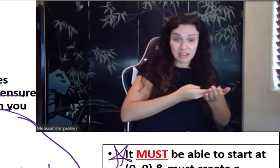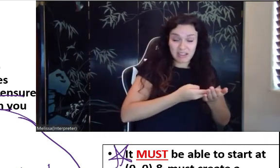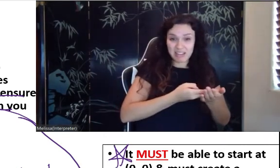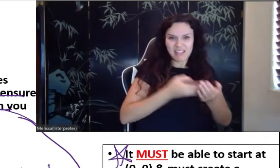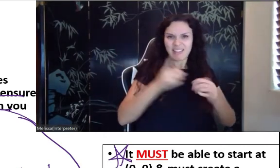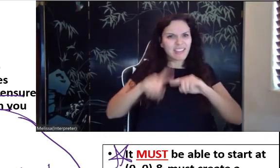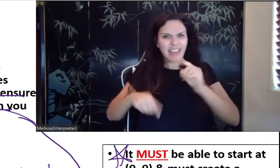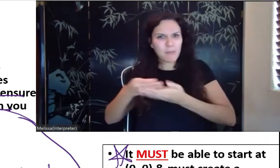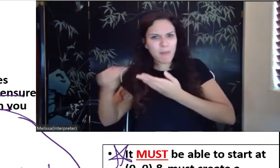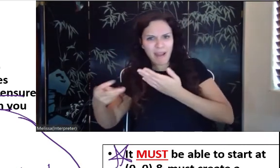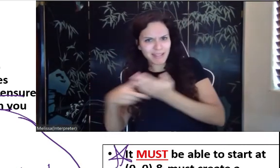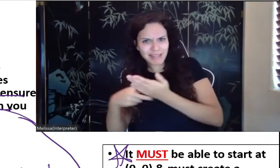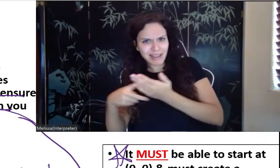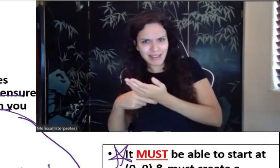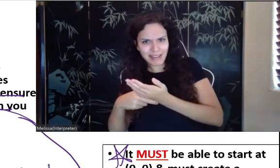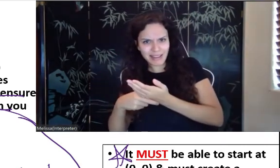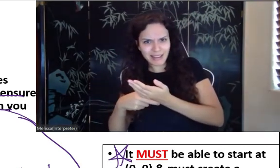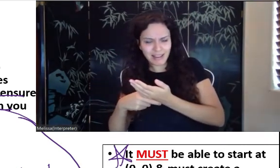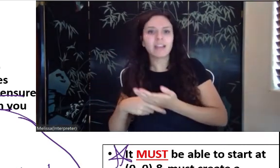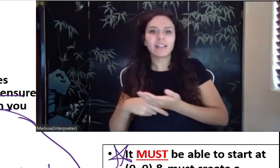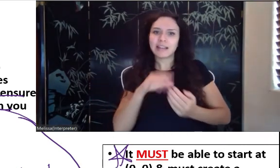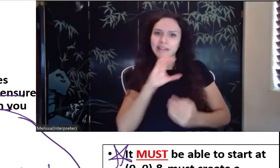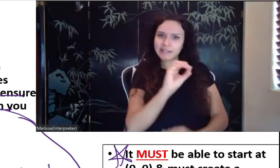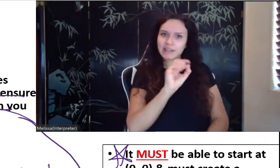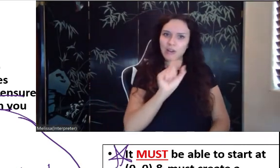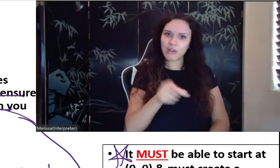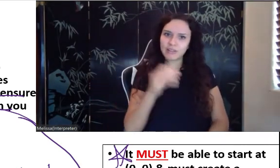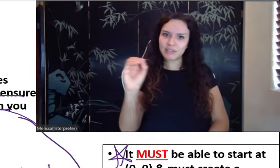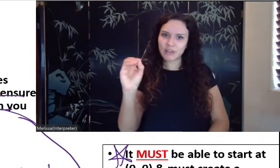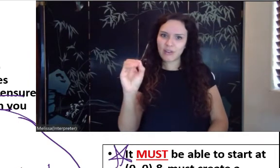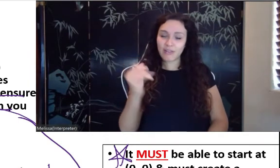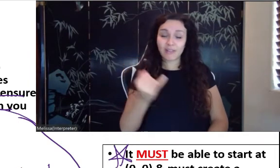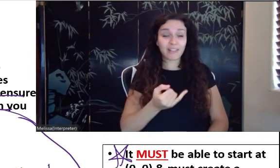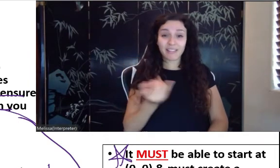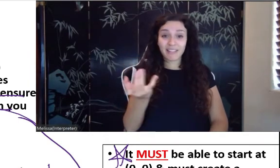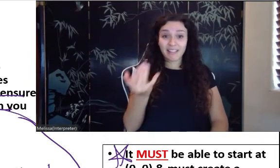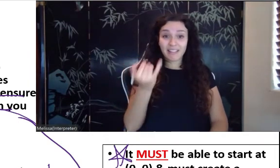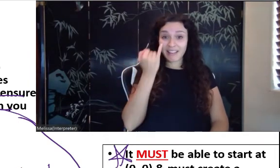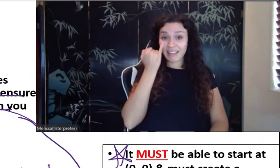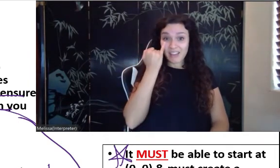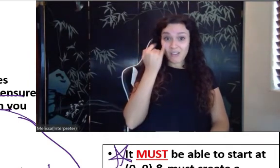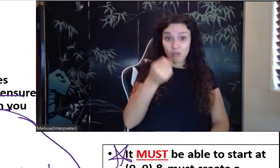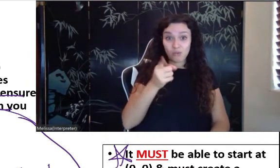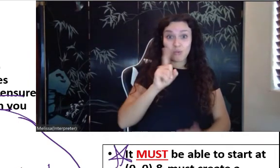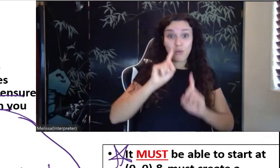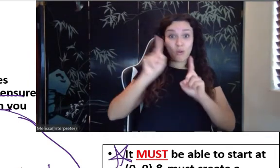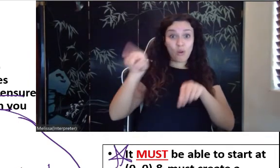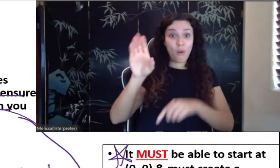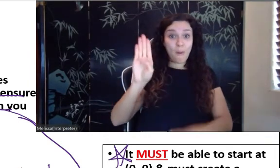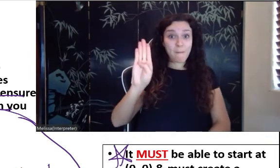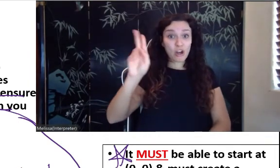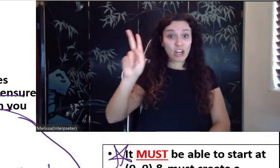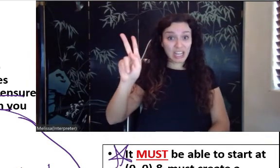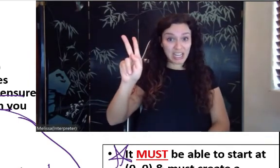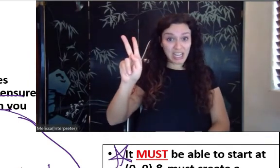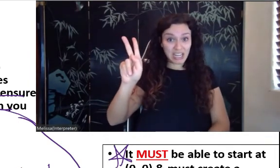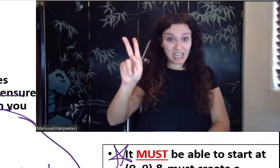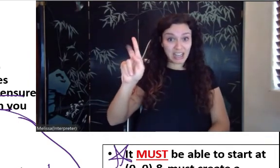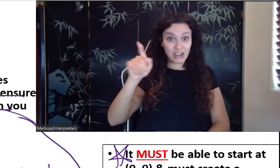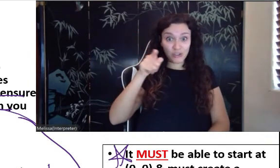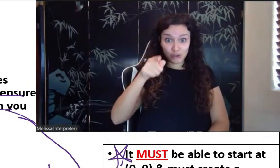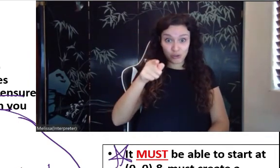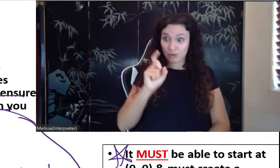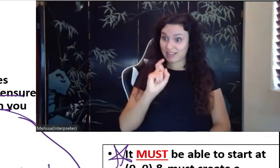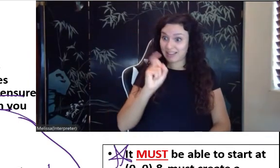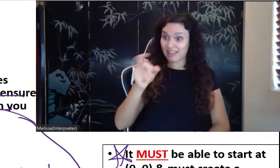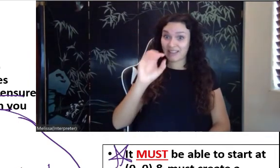get any. So of course it starts at 0, 0. Okay, if you go to Burger King and you give Burger King